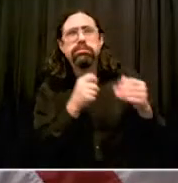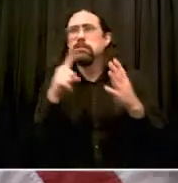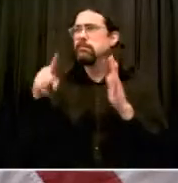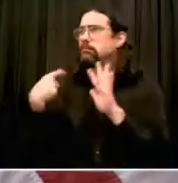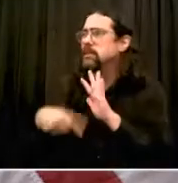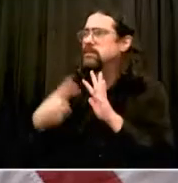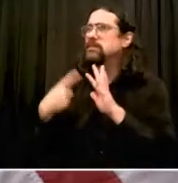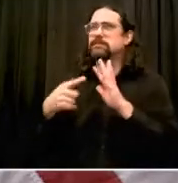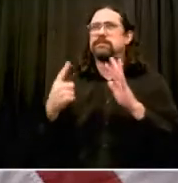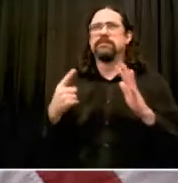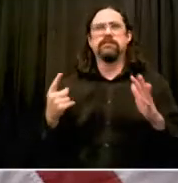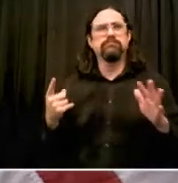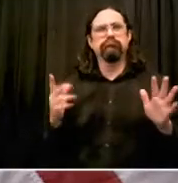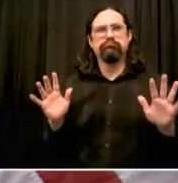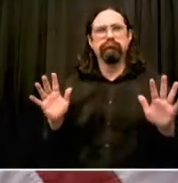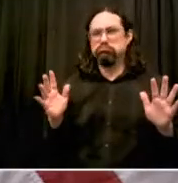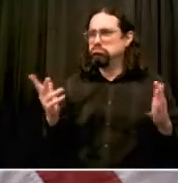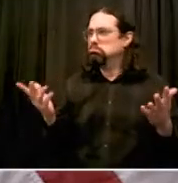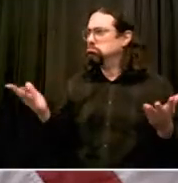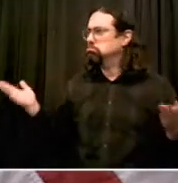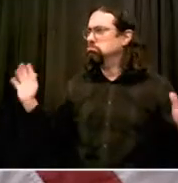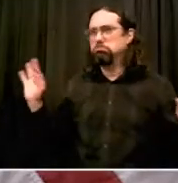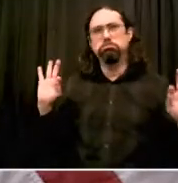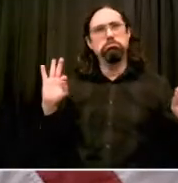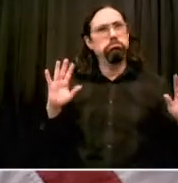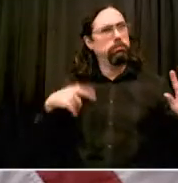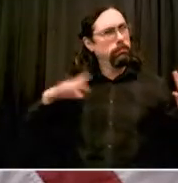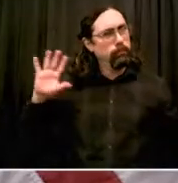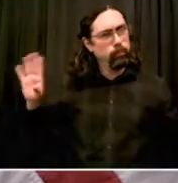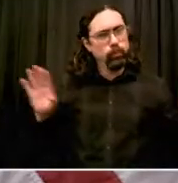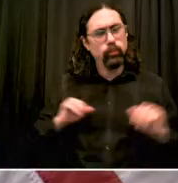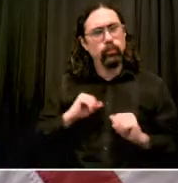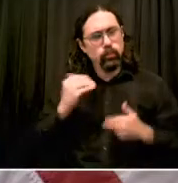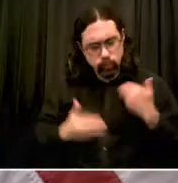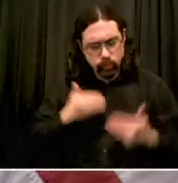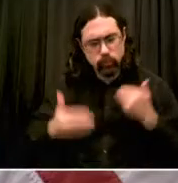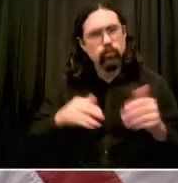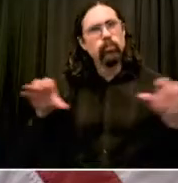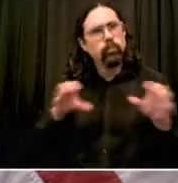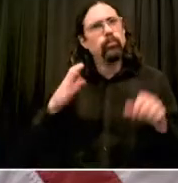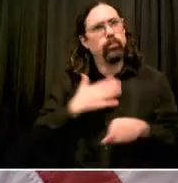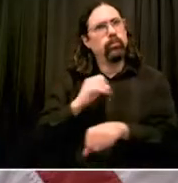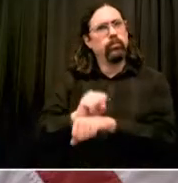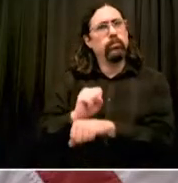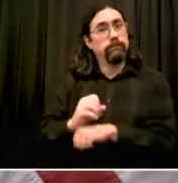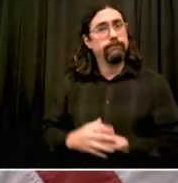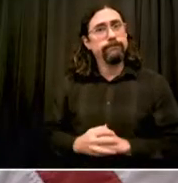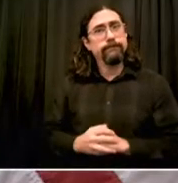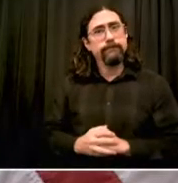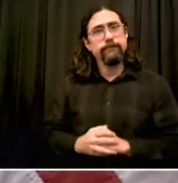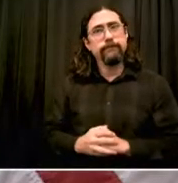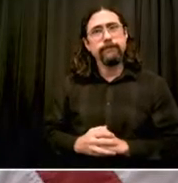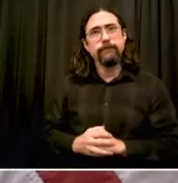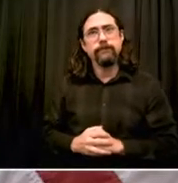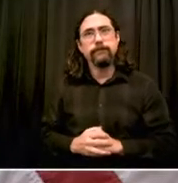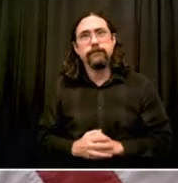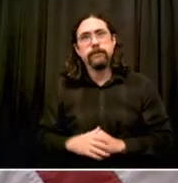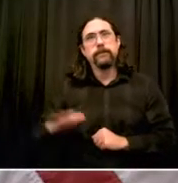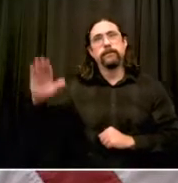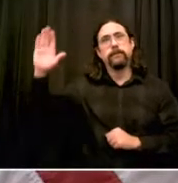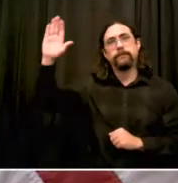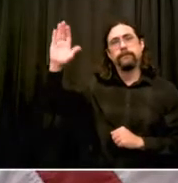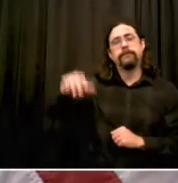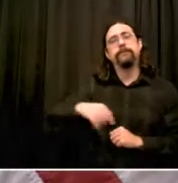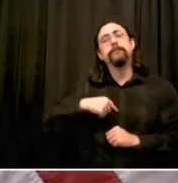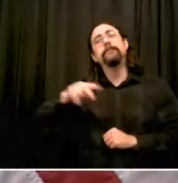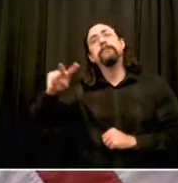Go ahead, Henry. Okay. My second question is a little bit more limited in scope. It's about testing.